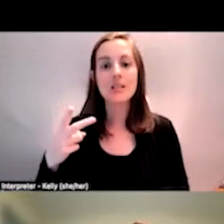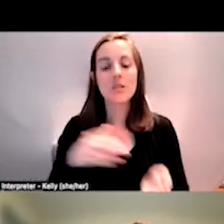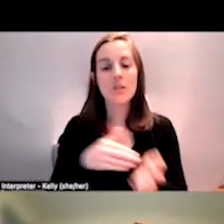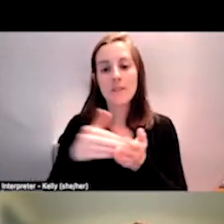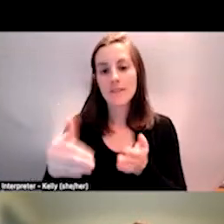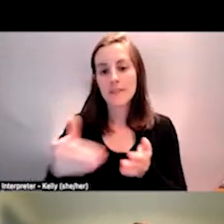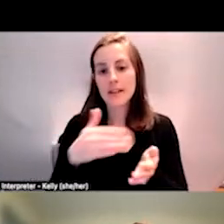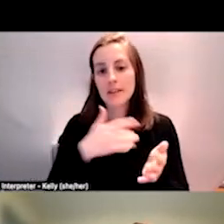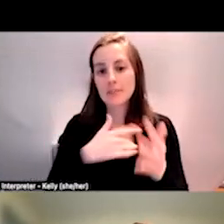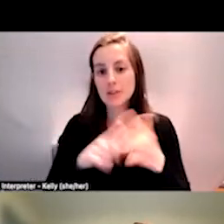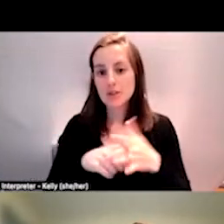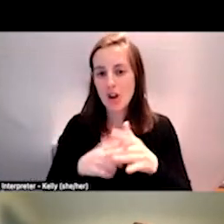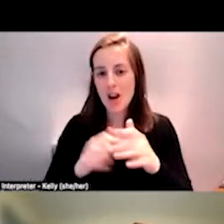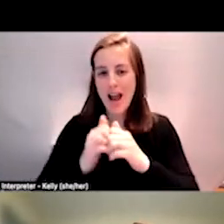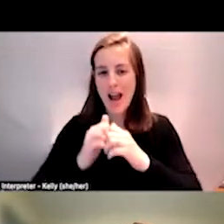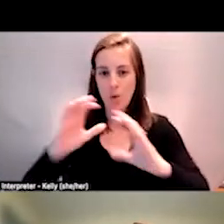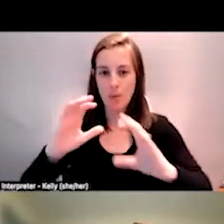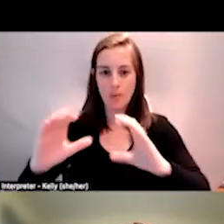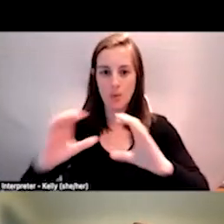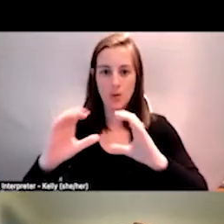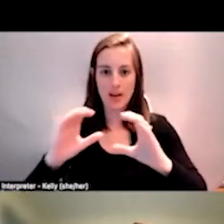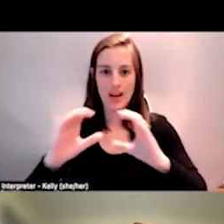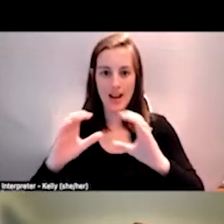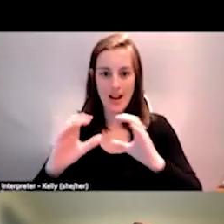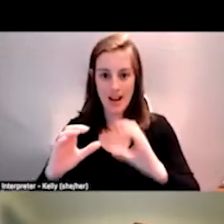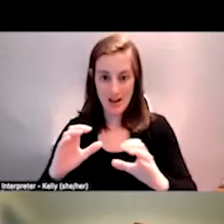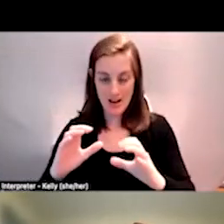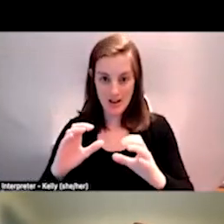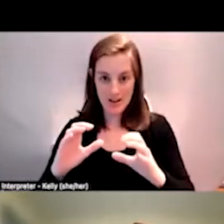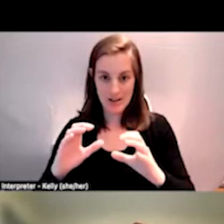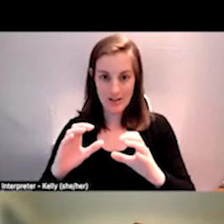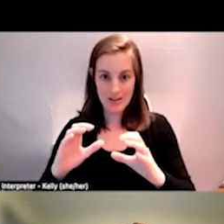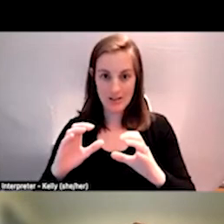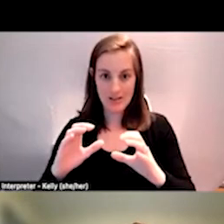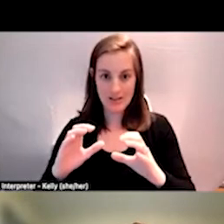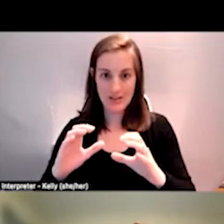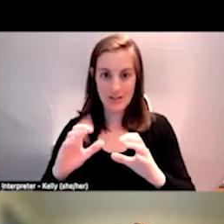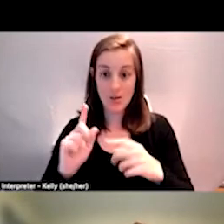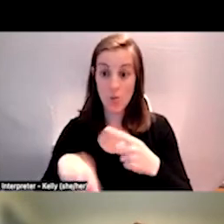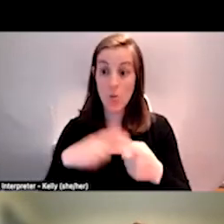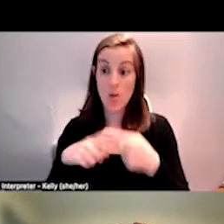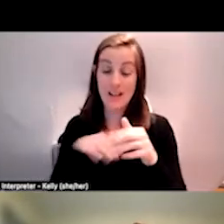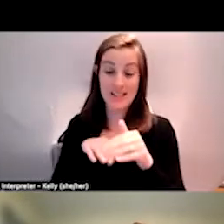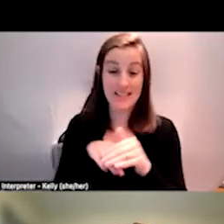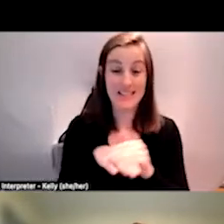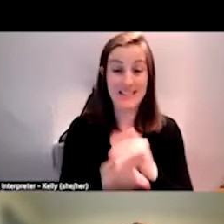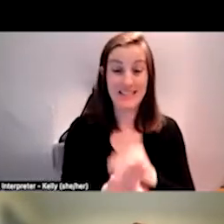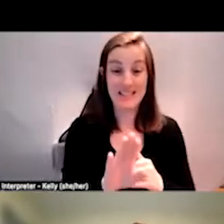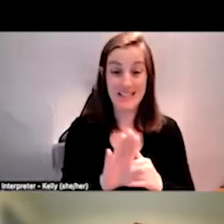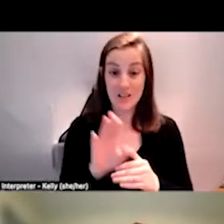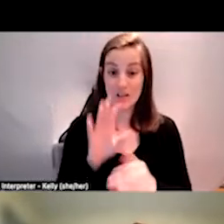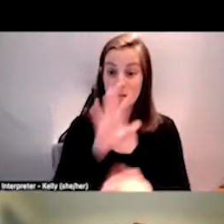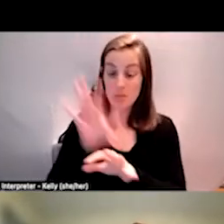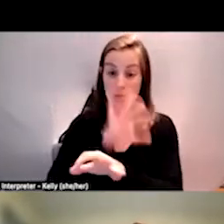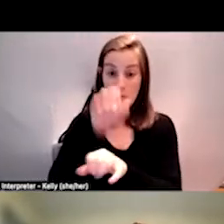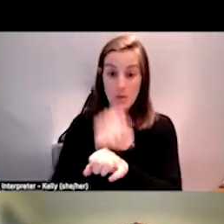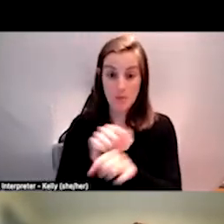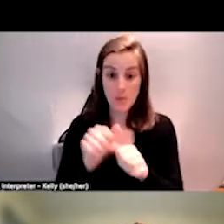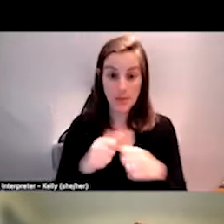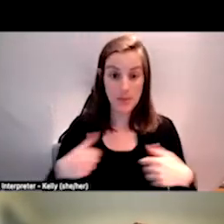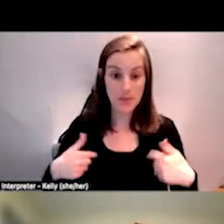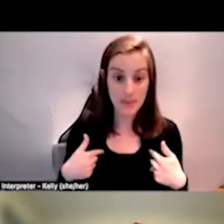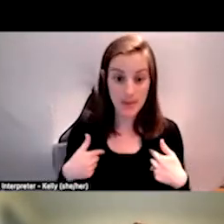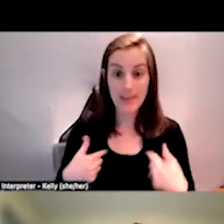to communicate once they're in that like clinician space with me and in a clinic or in the